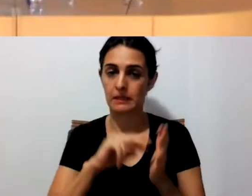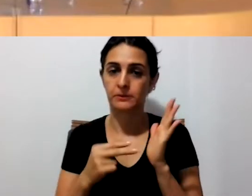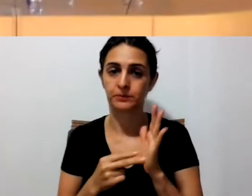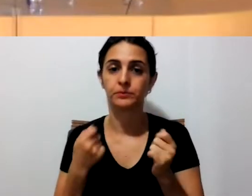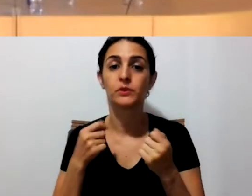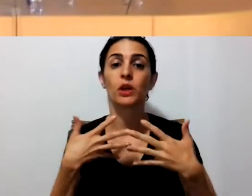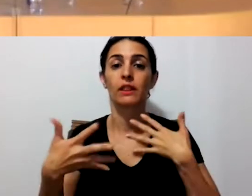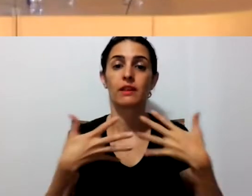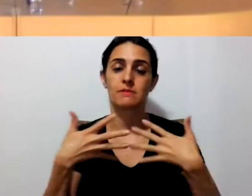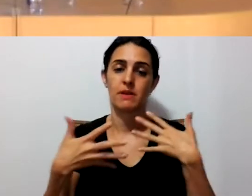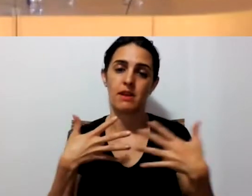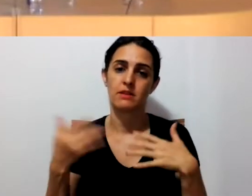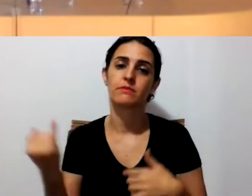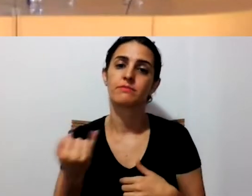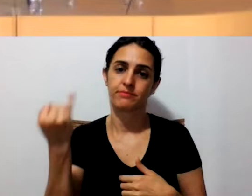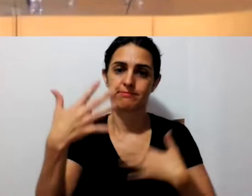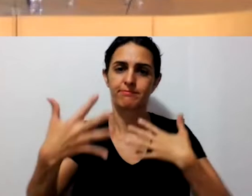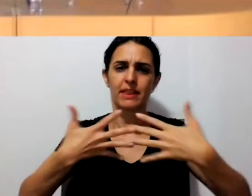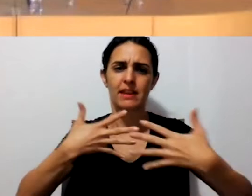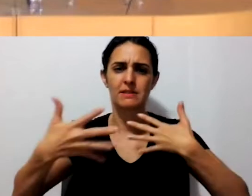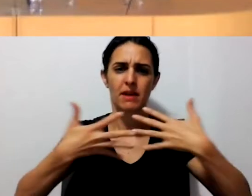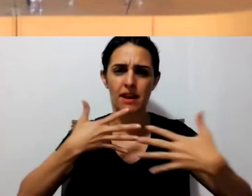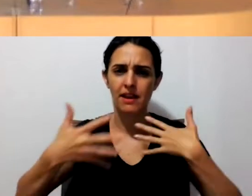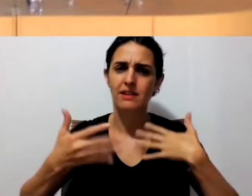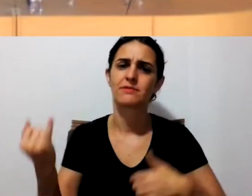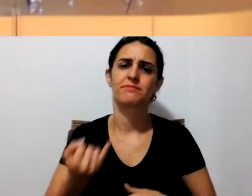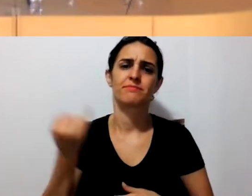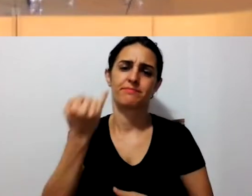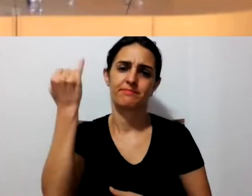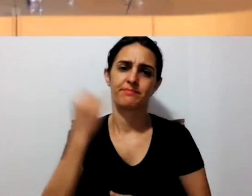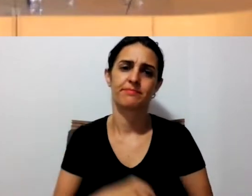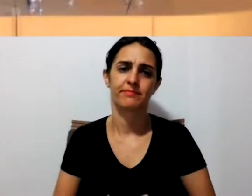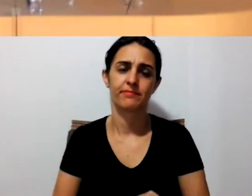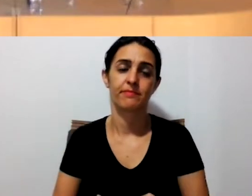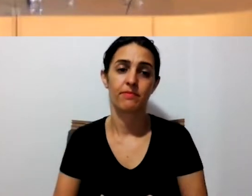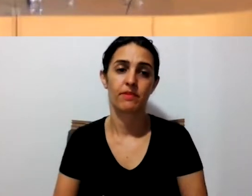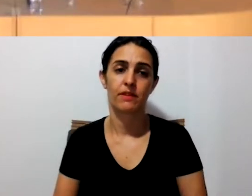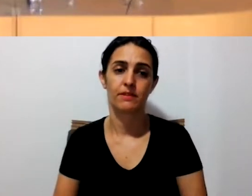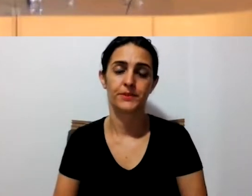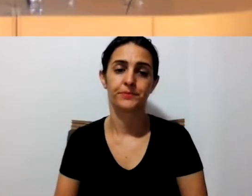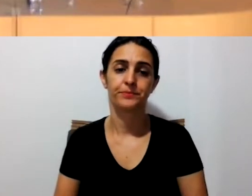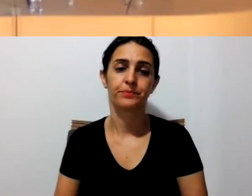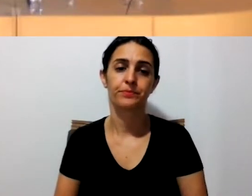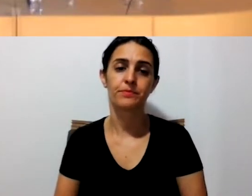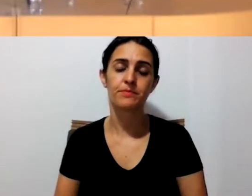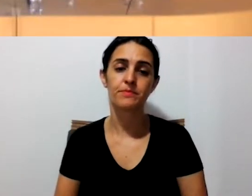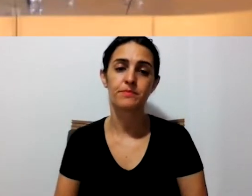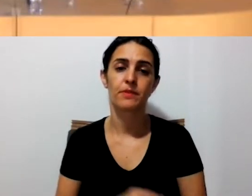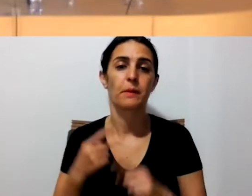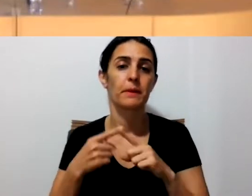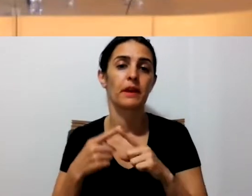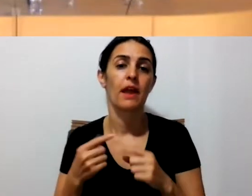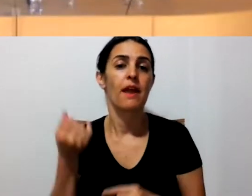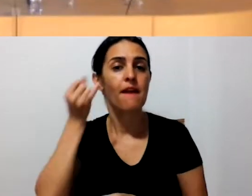also quite some reform and adjustment. And we're very glad that this is normally a process countries do only within